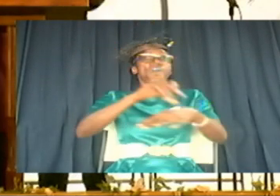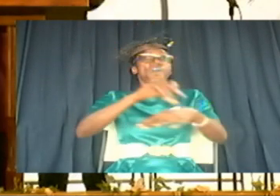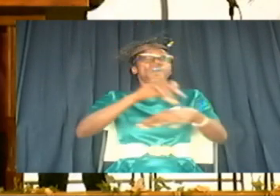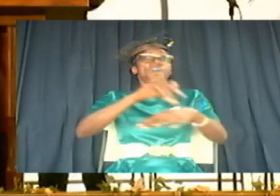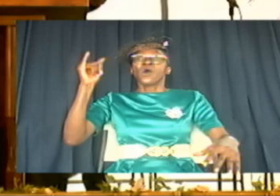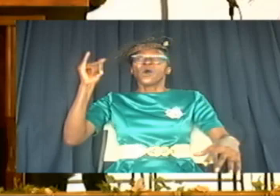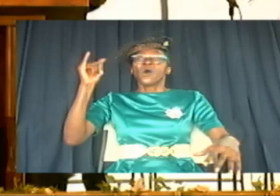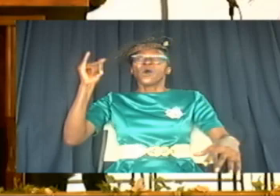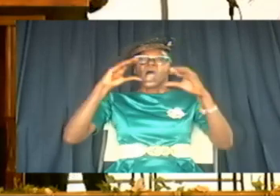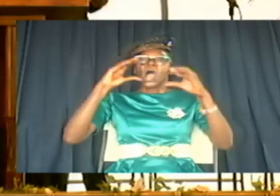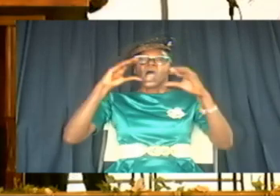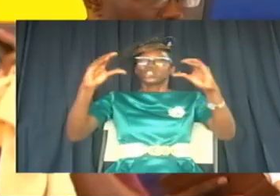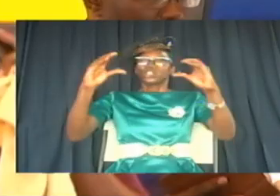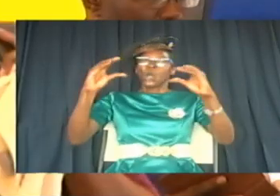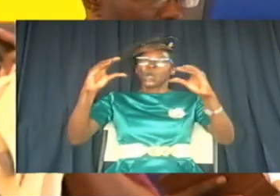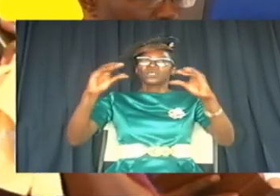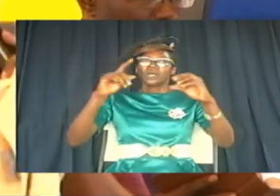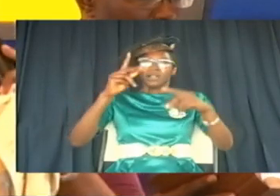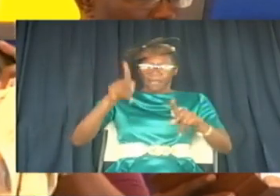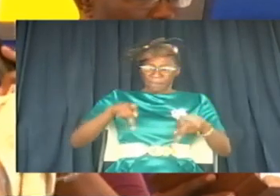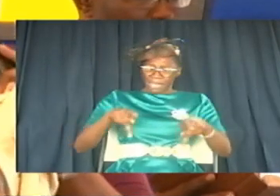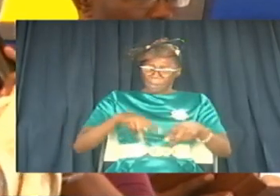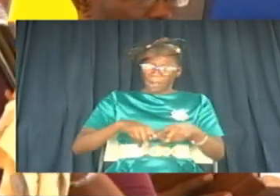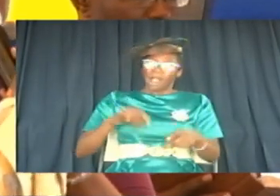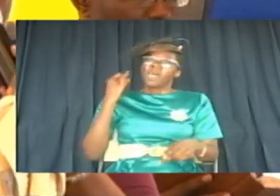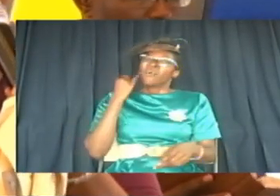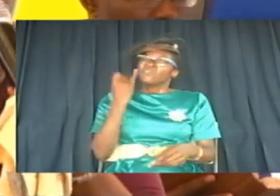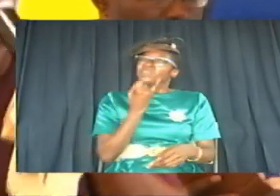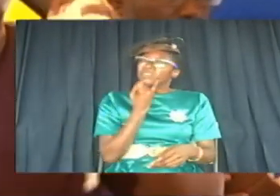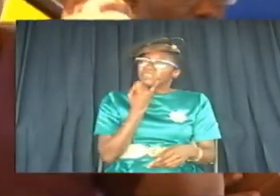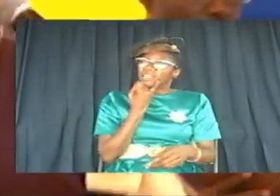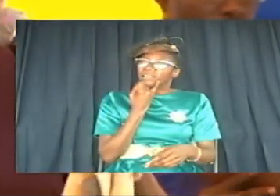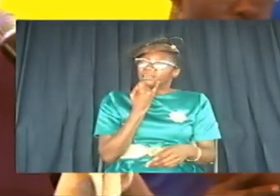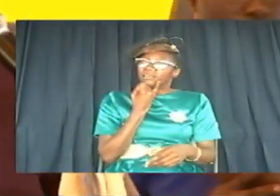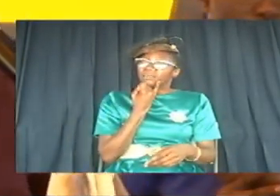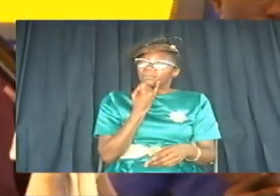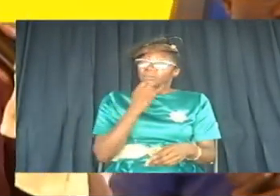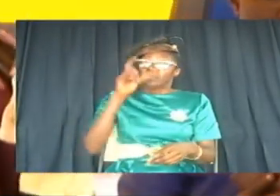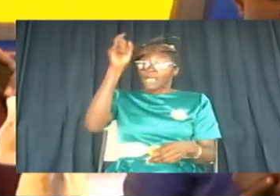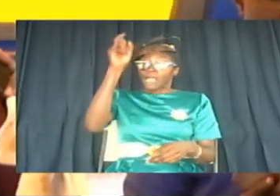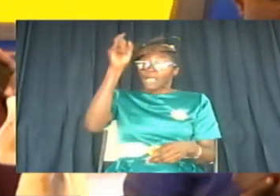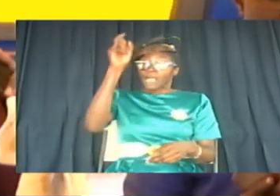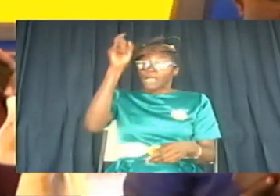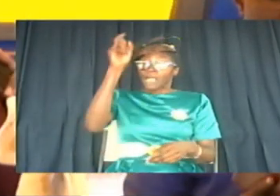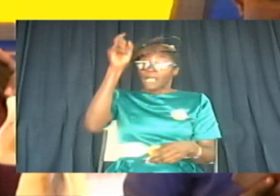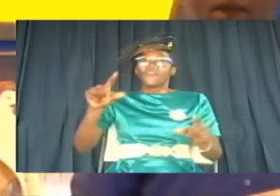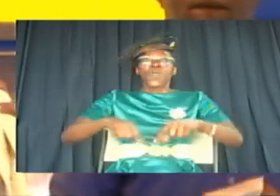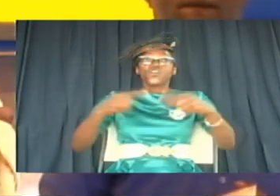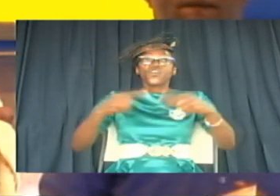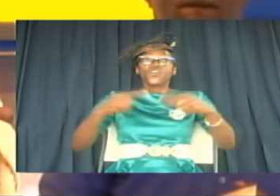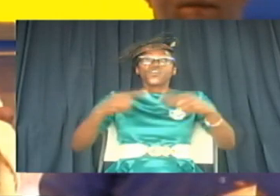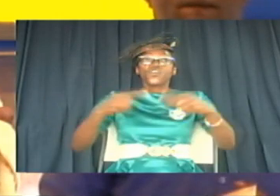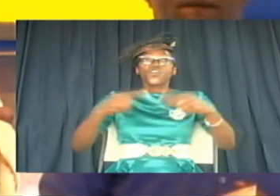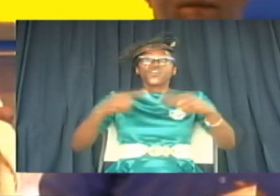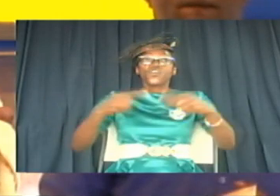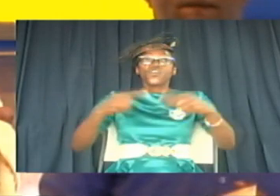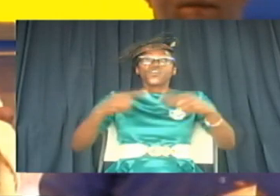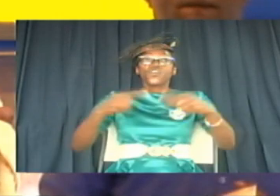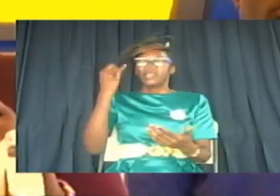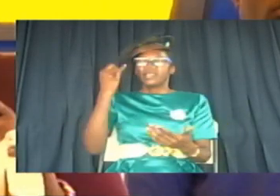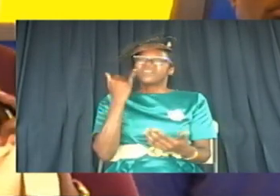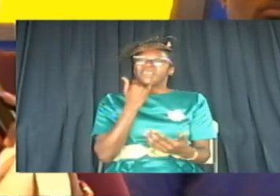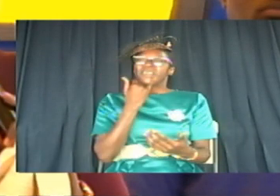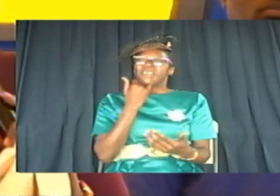out and shout, thou inhabitants of Zion, for great is the Holy One of Israel in